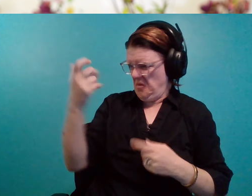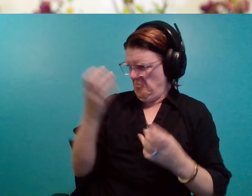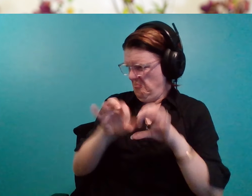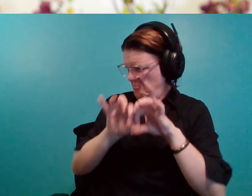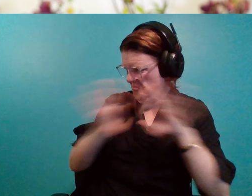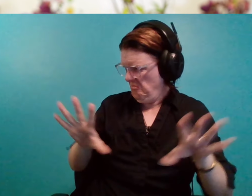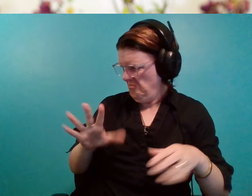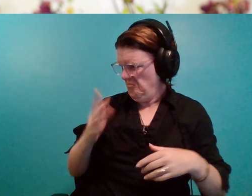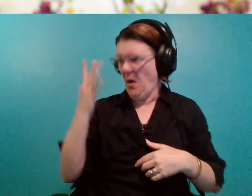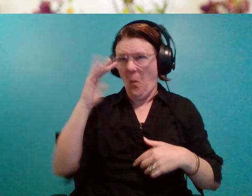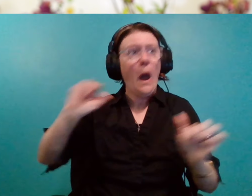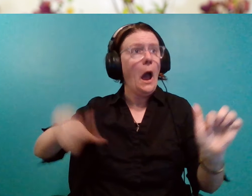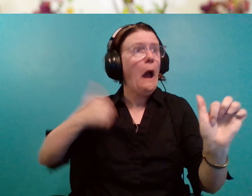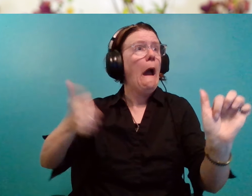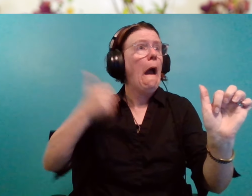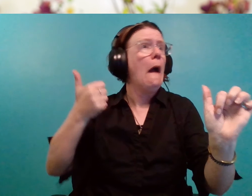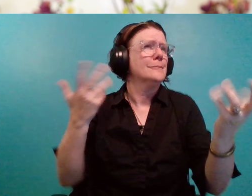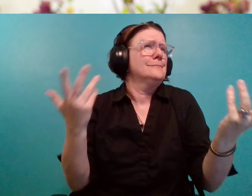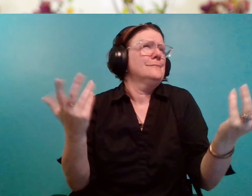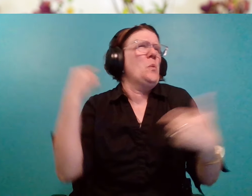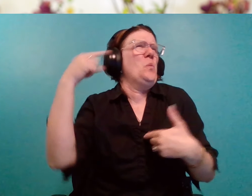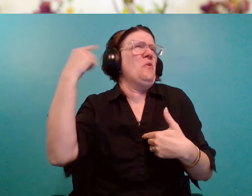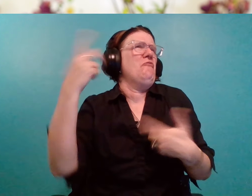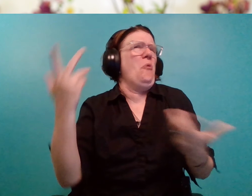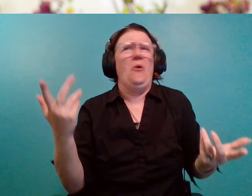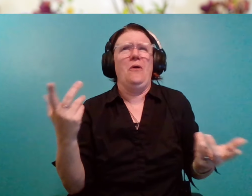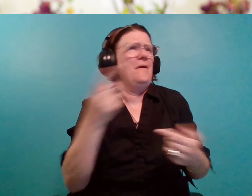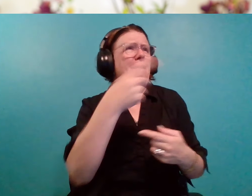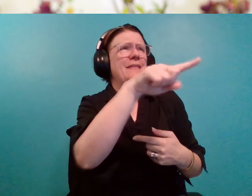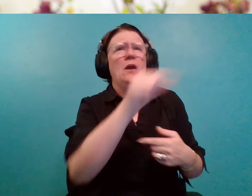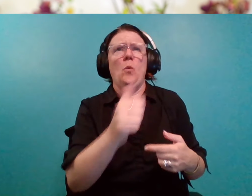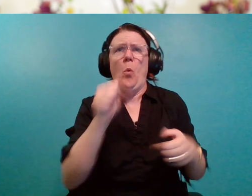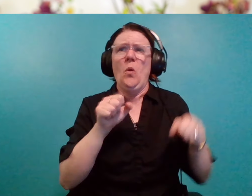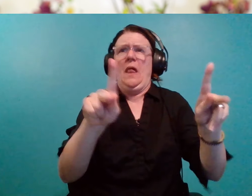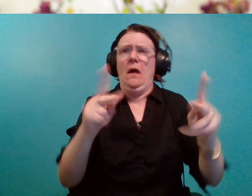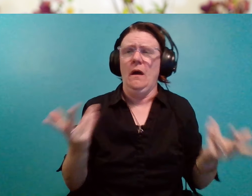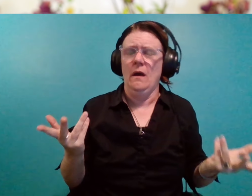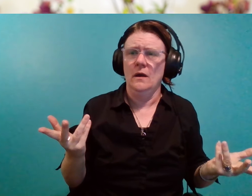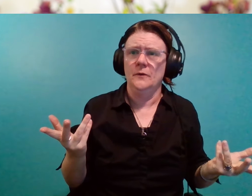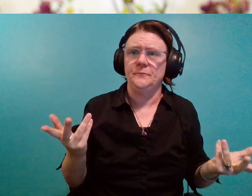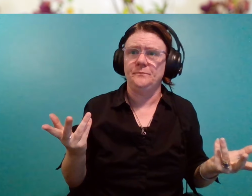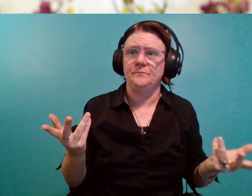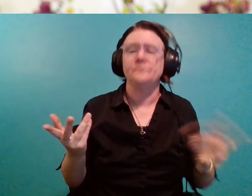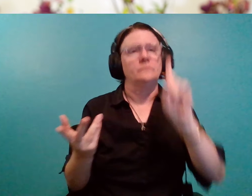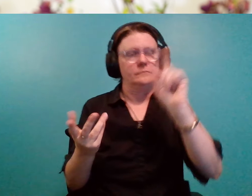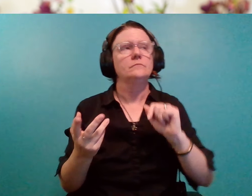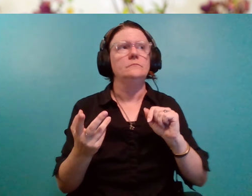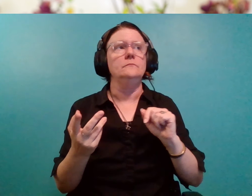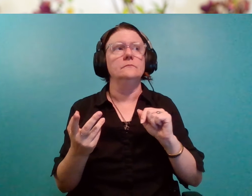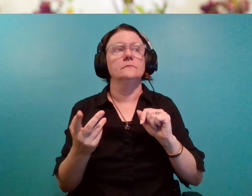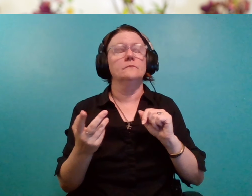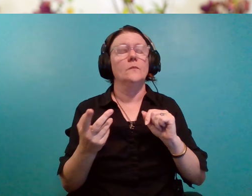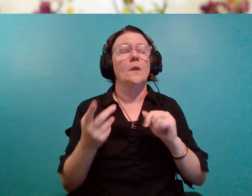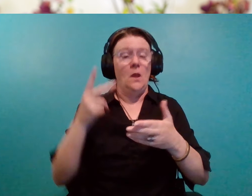we continue to pursue goals that we want to accomplish? And that is why this project, or let